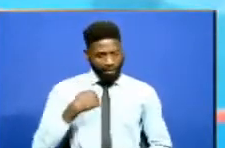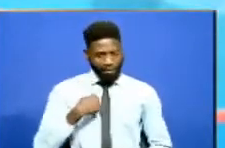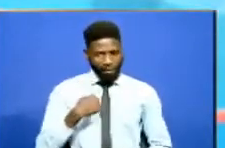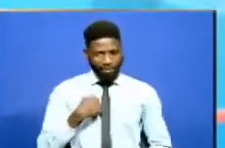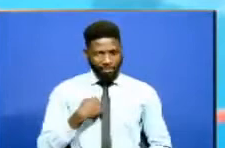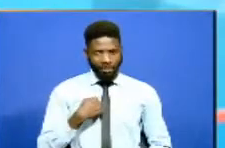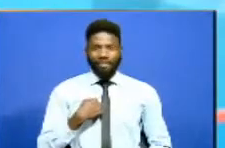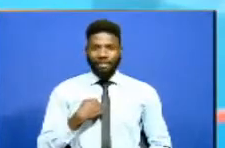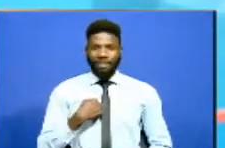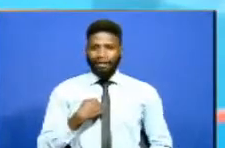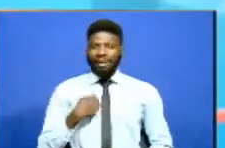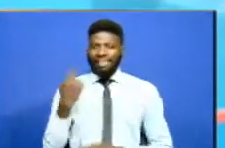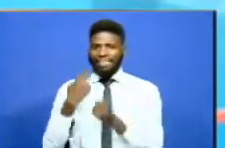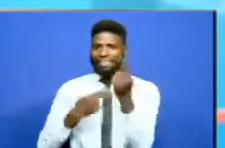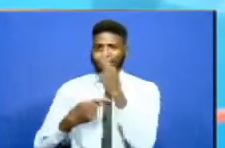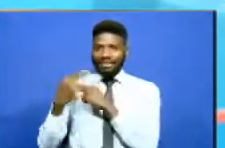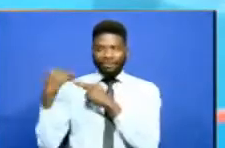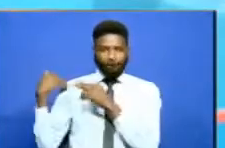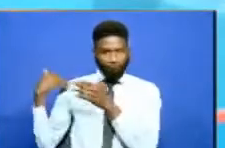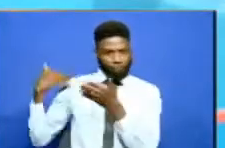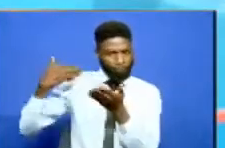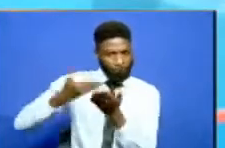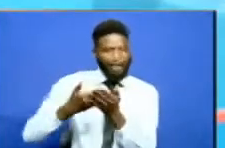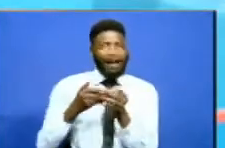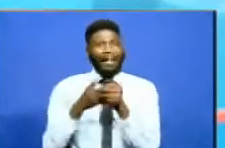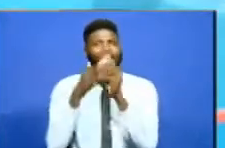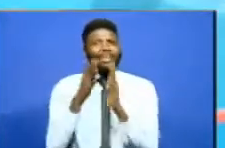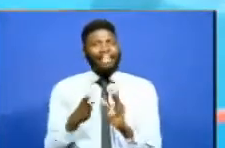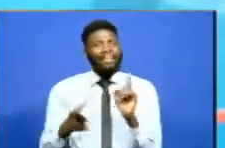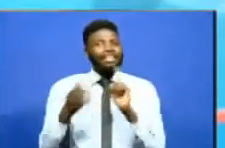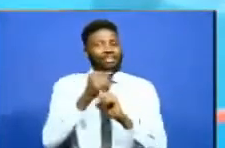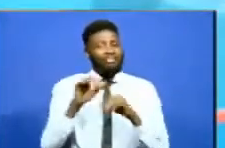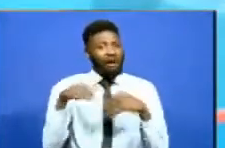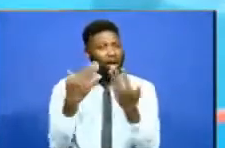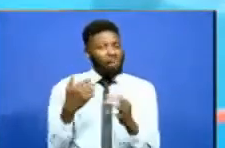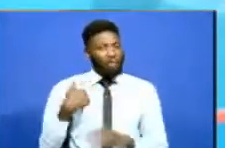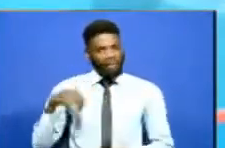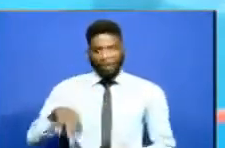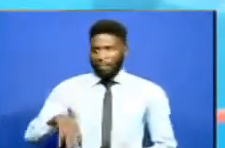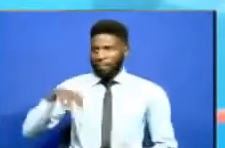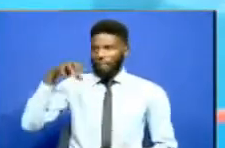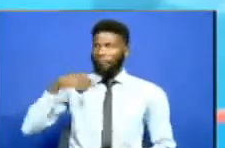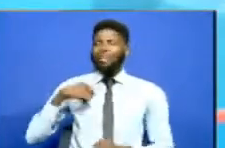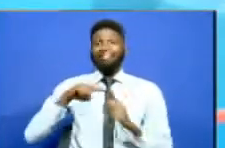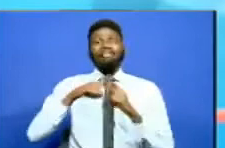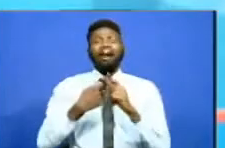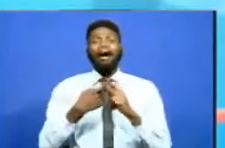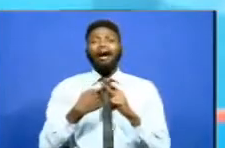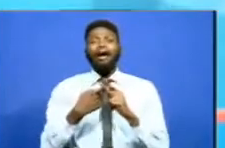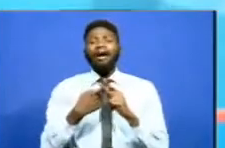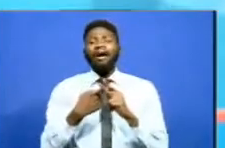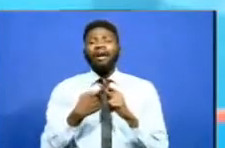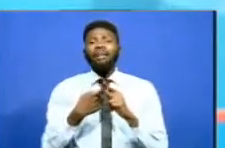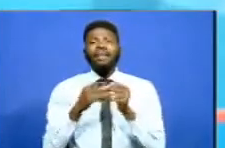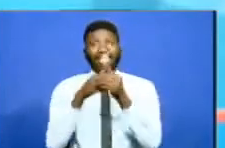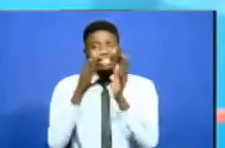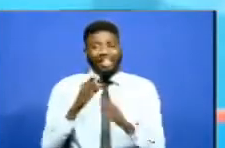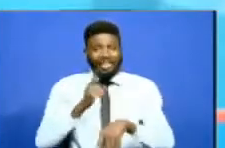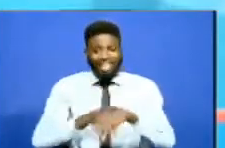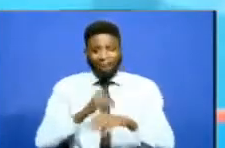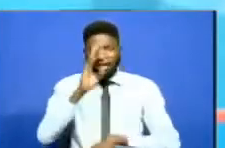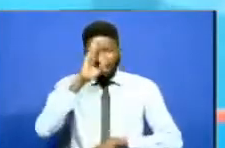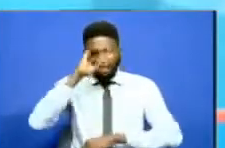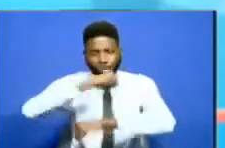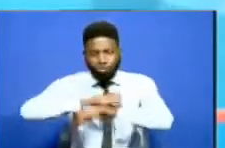leadership, and with that kind of upbringing, I remember starting practicing my leadership even as early as Sunday school, primary